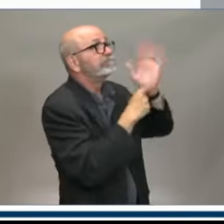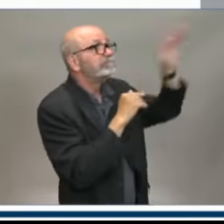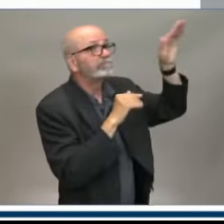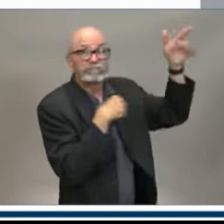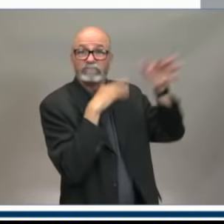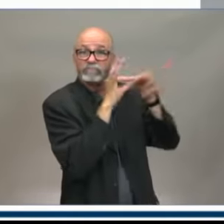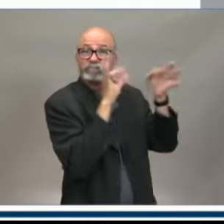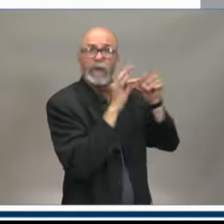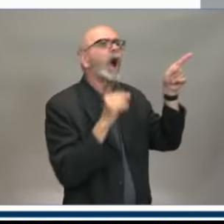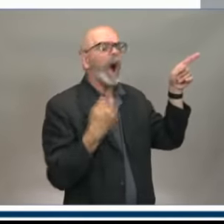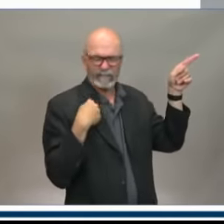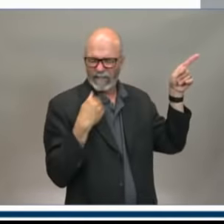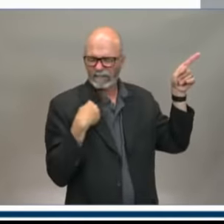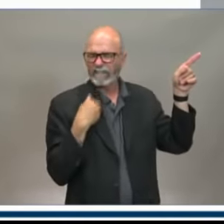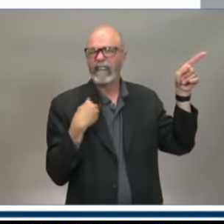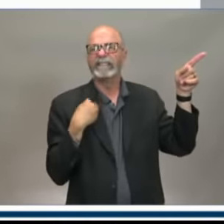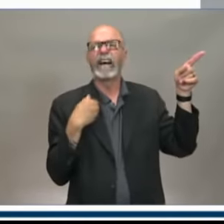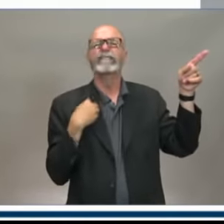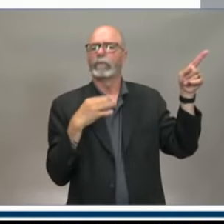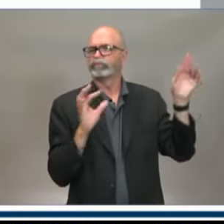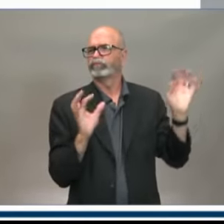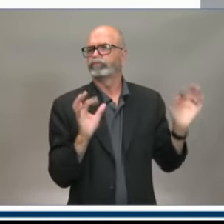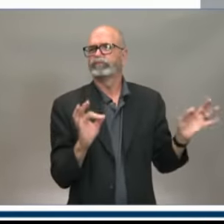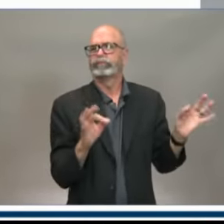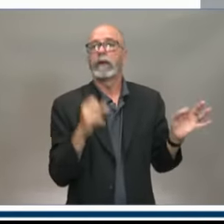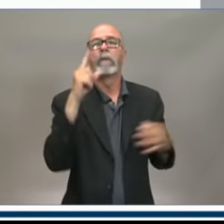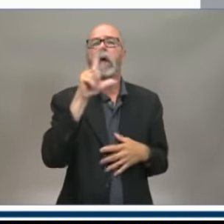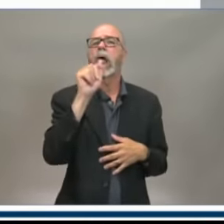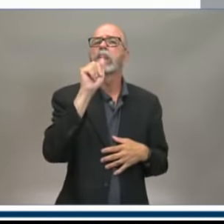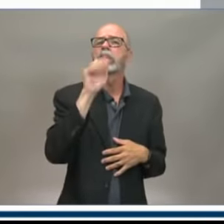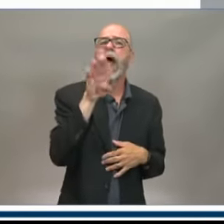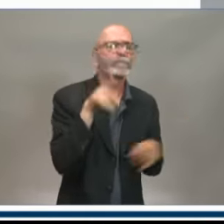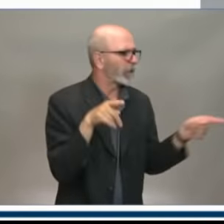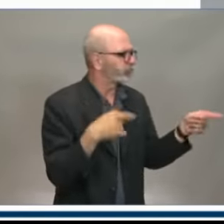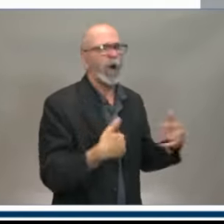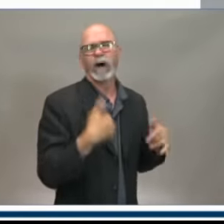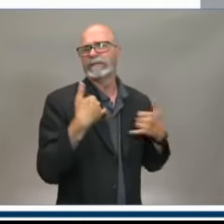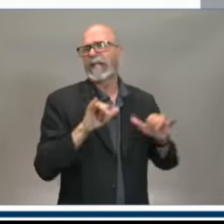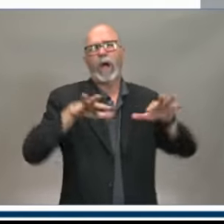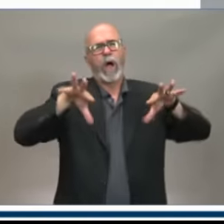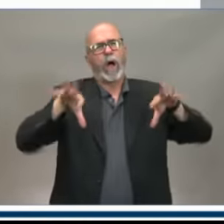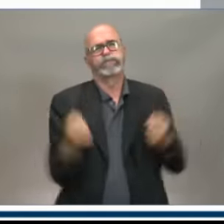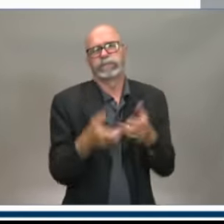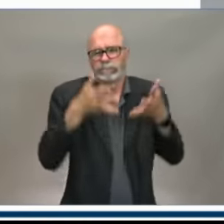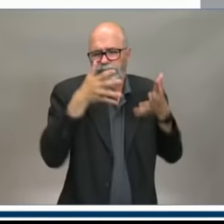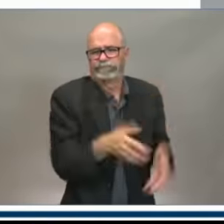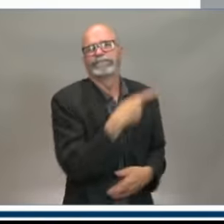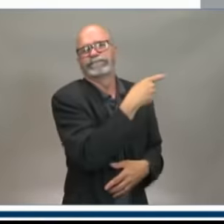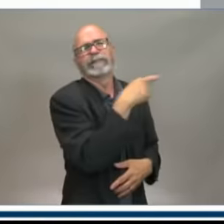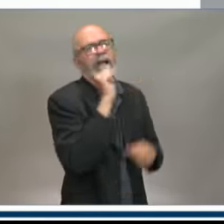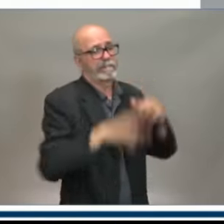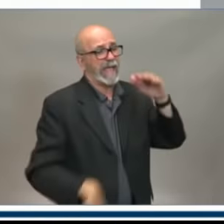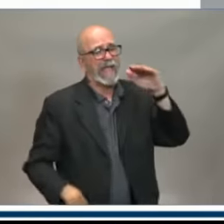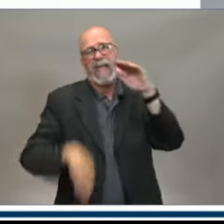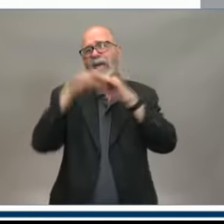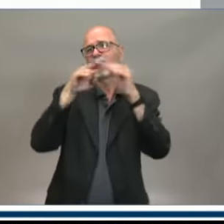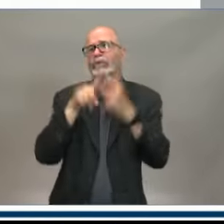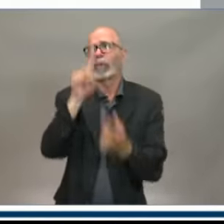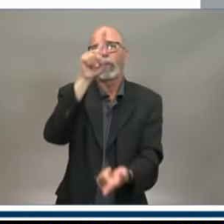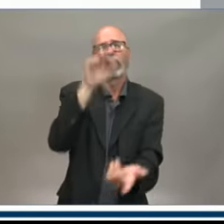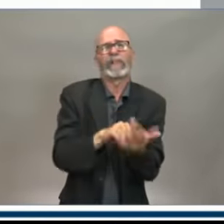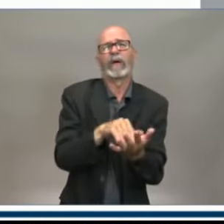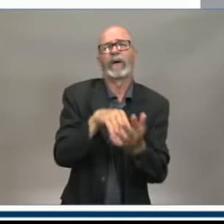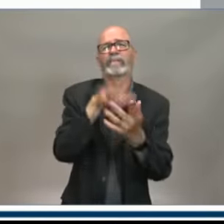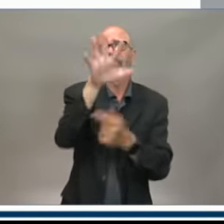increased demand. And then lastly, with our labs, we still have the ability to do upwards of 1,500 tests a day